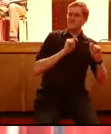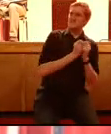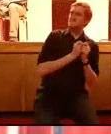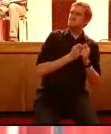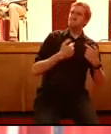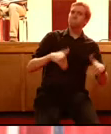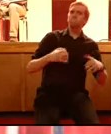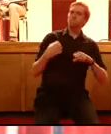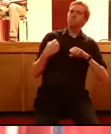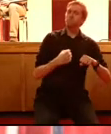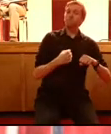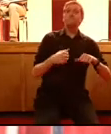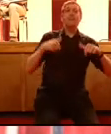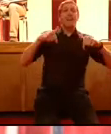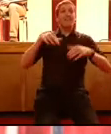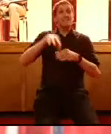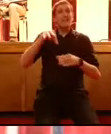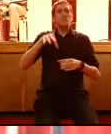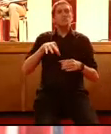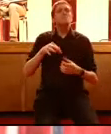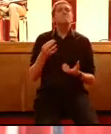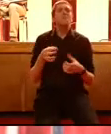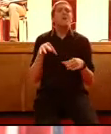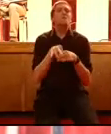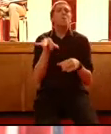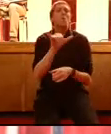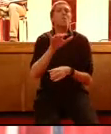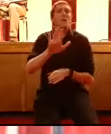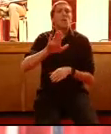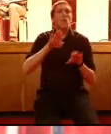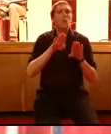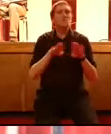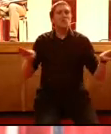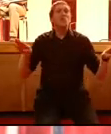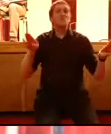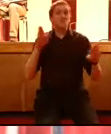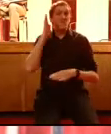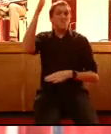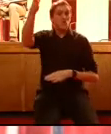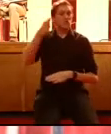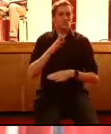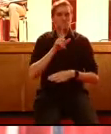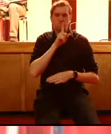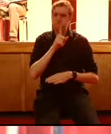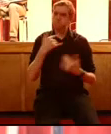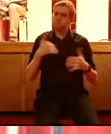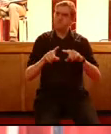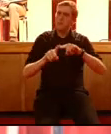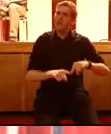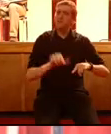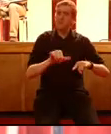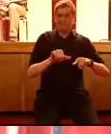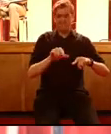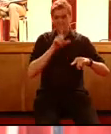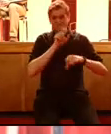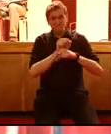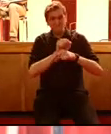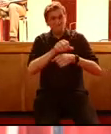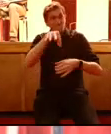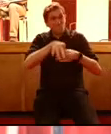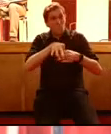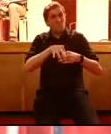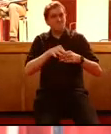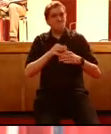election, I ask you to vote like your children's future depends on it, because it does. Let's keep Bradford County moving forward. Vote